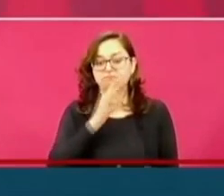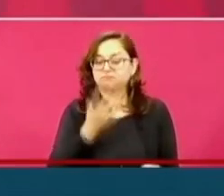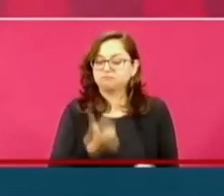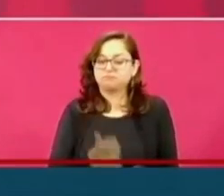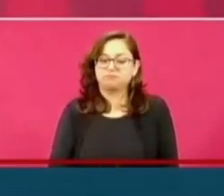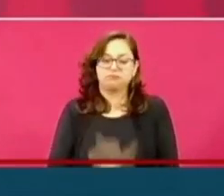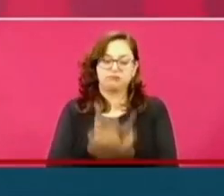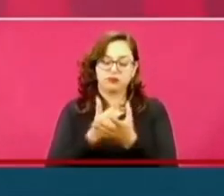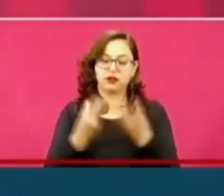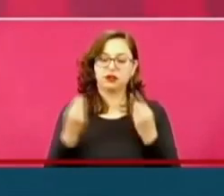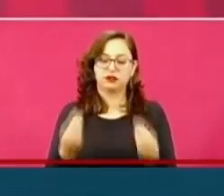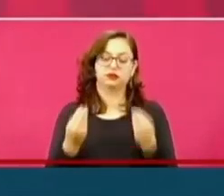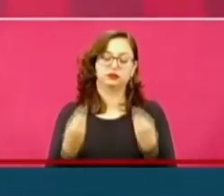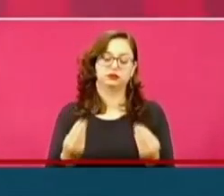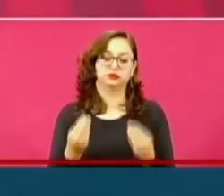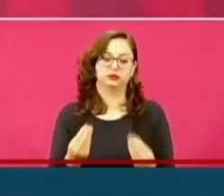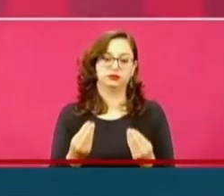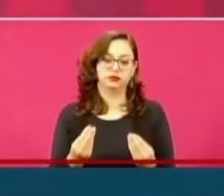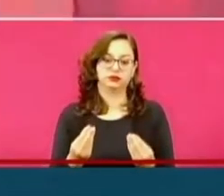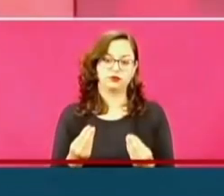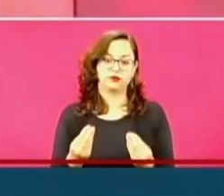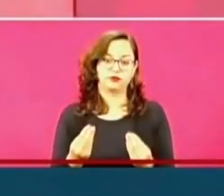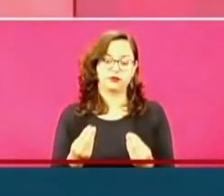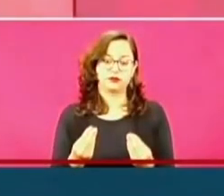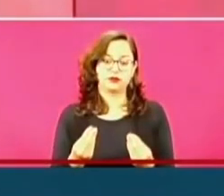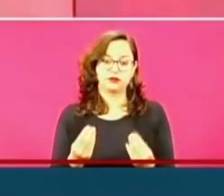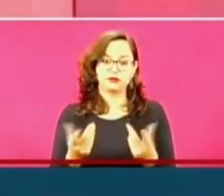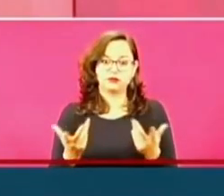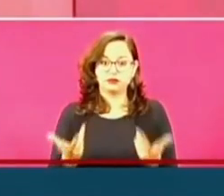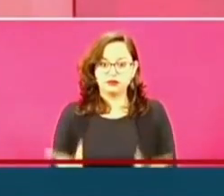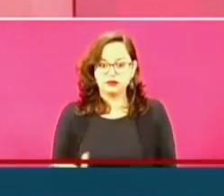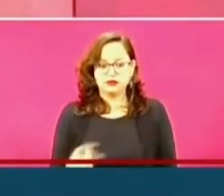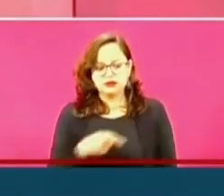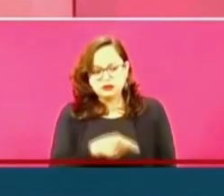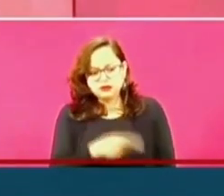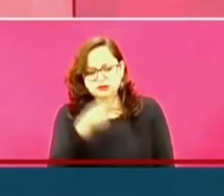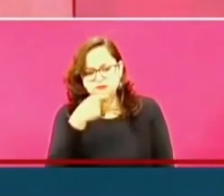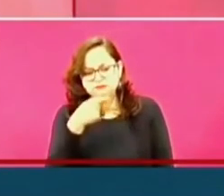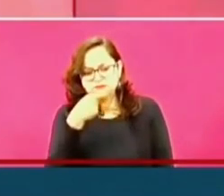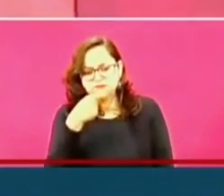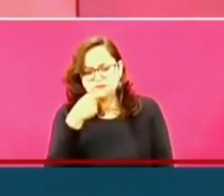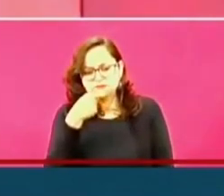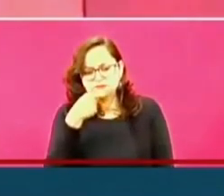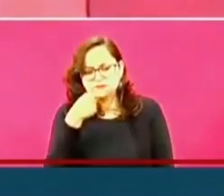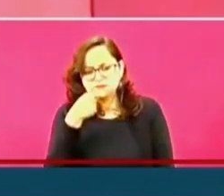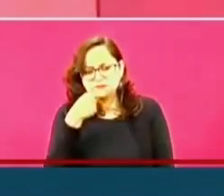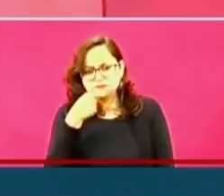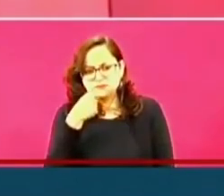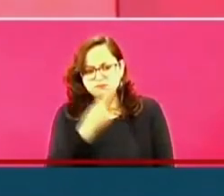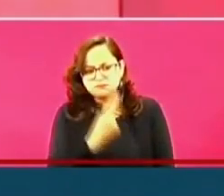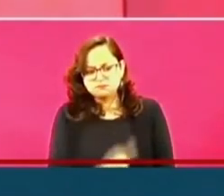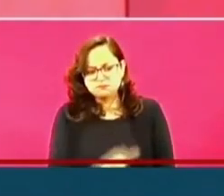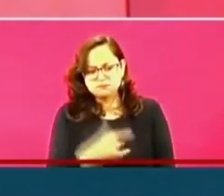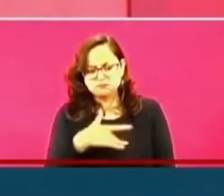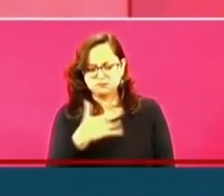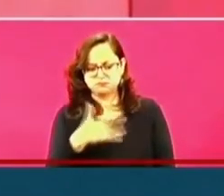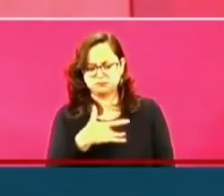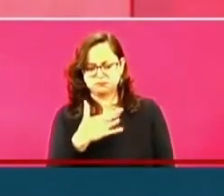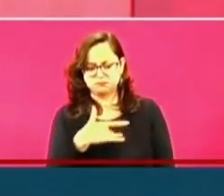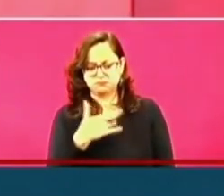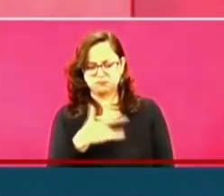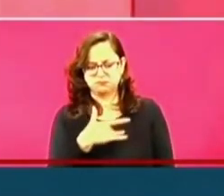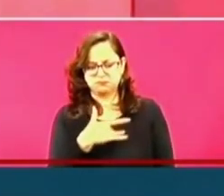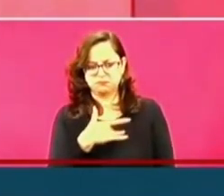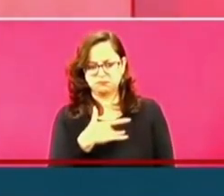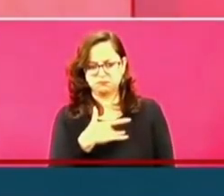if they feel bad, then they should not go to school. They should stay at home. But if they feel fine,